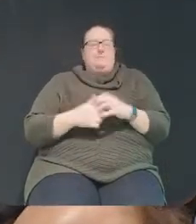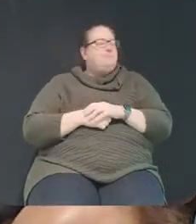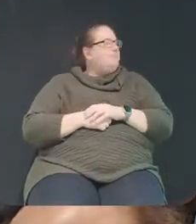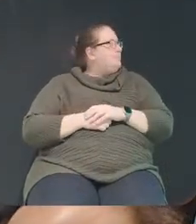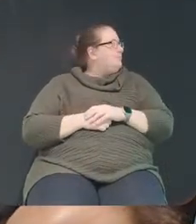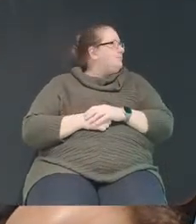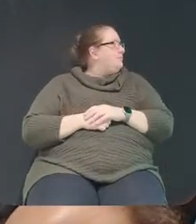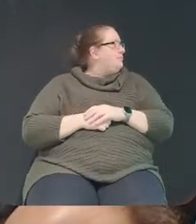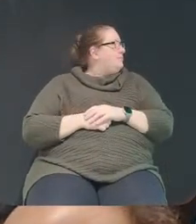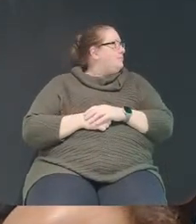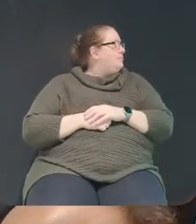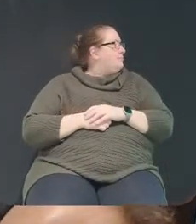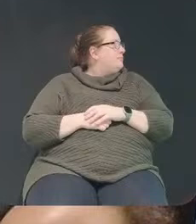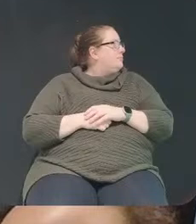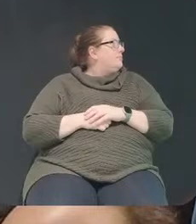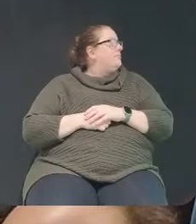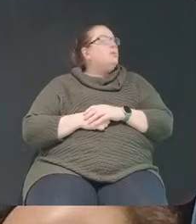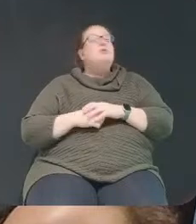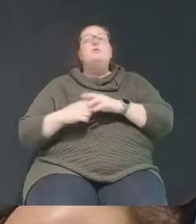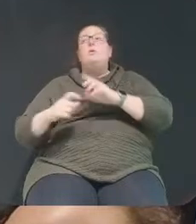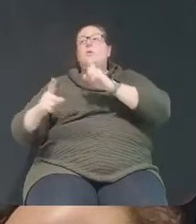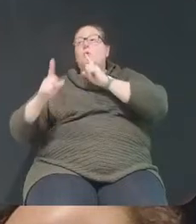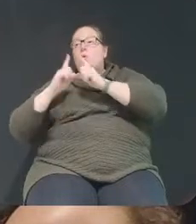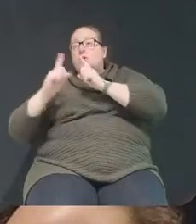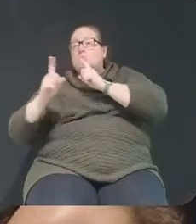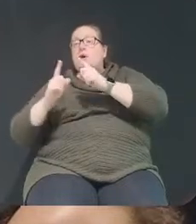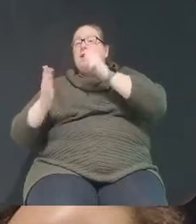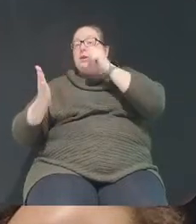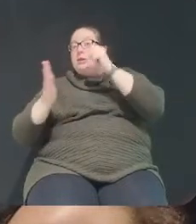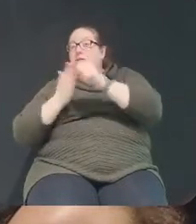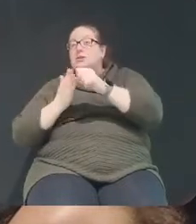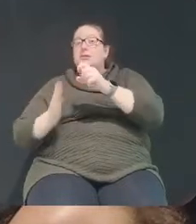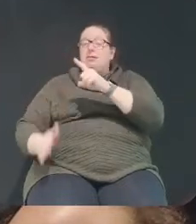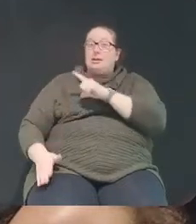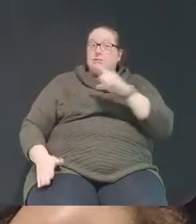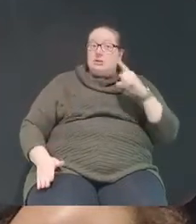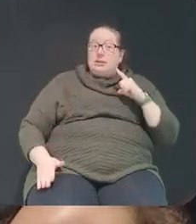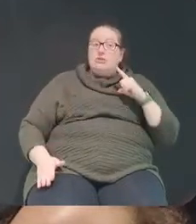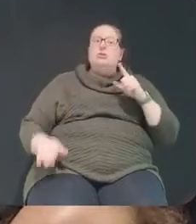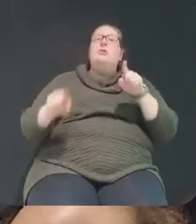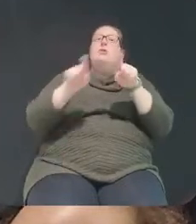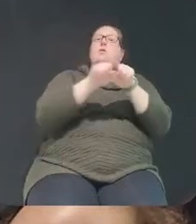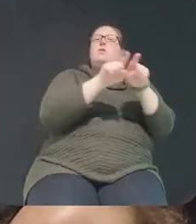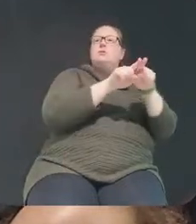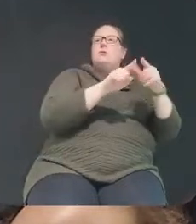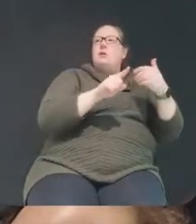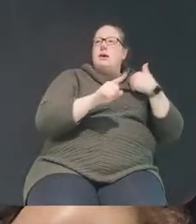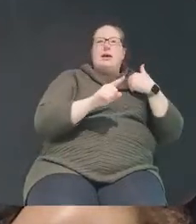In addition to correspondence and legislation, city records related to homelessness can also be